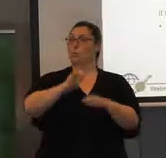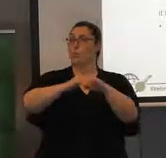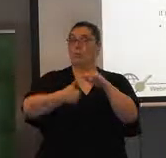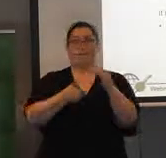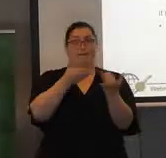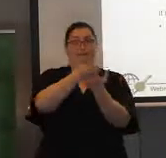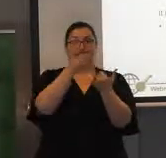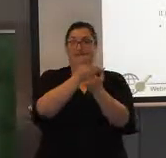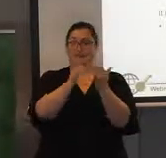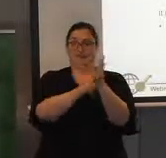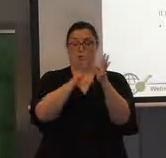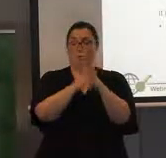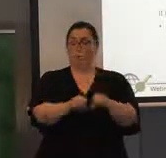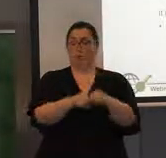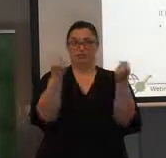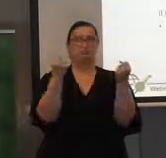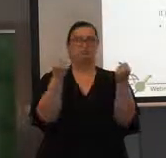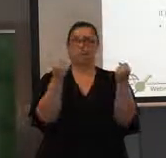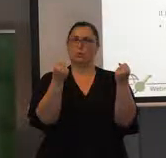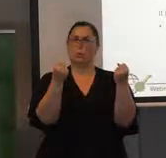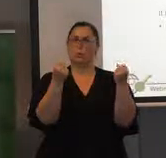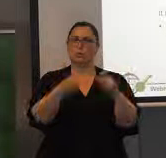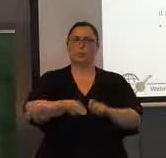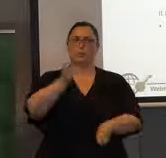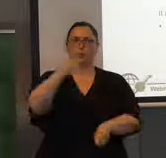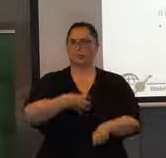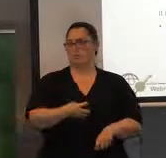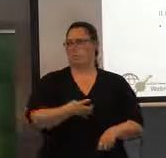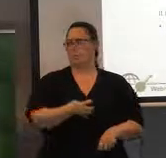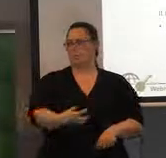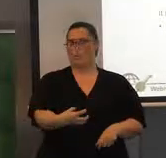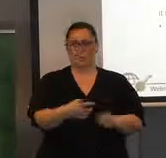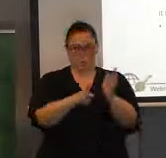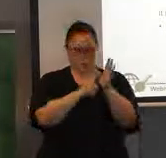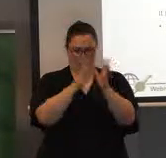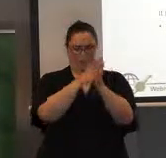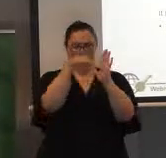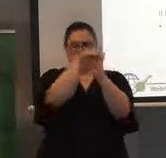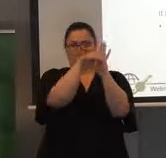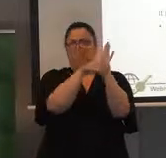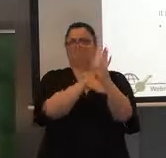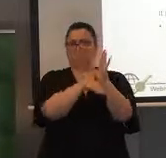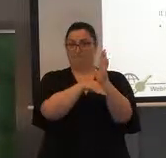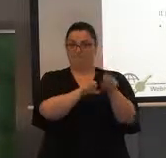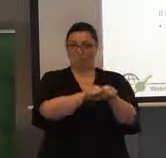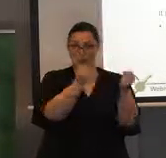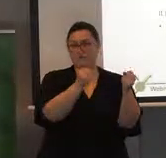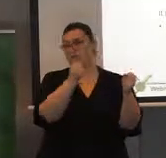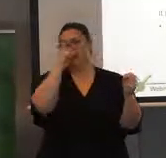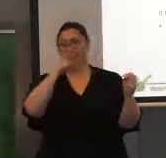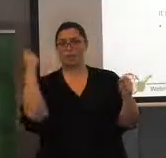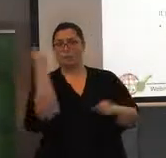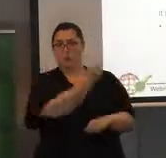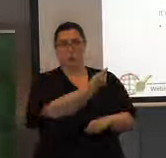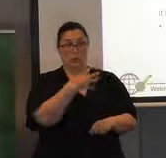Litigation for violation of accessibilities is increasing in Australia. It is law. You can be sued.